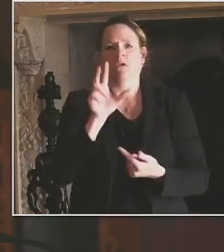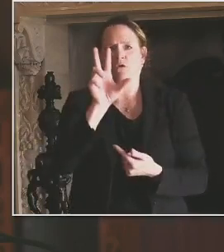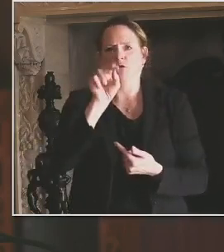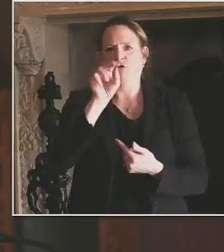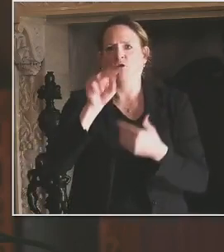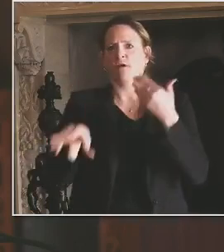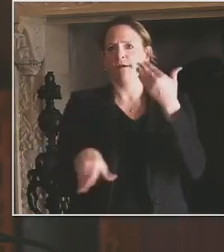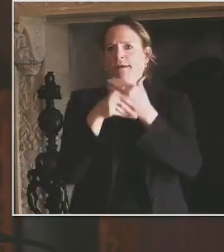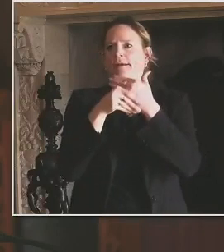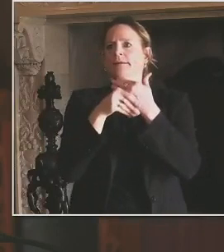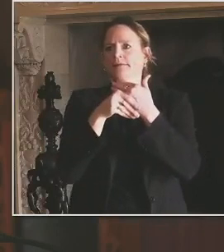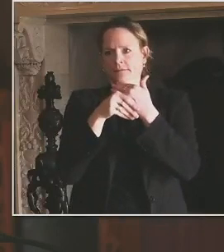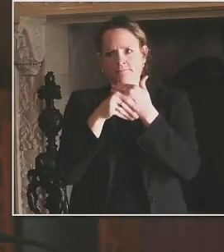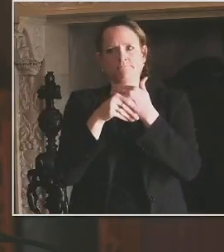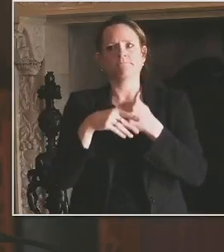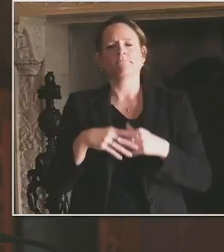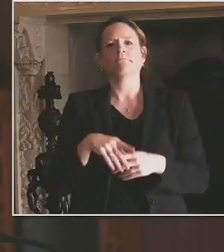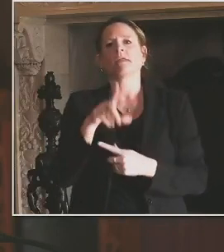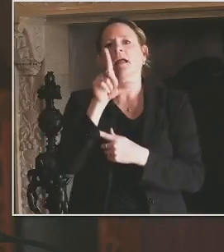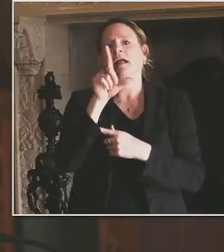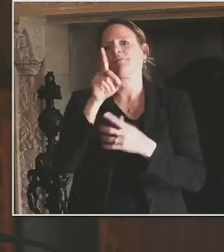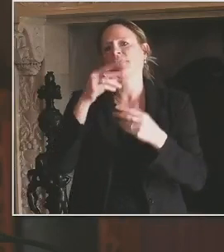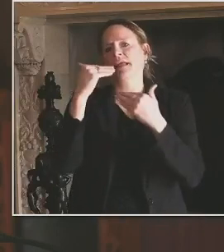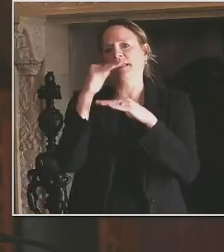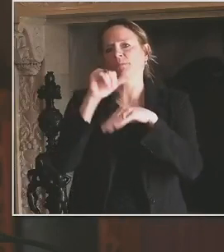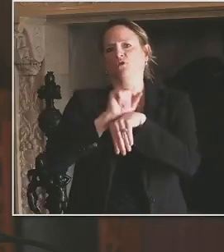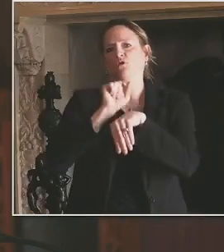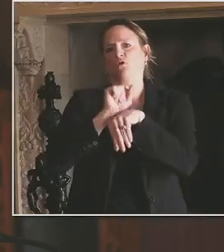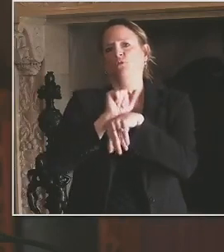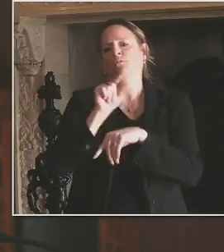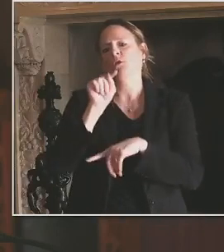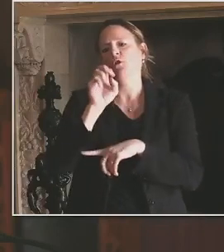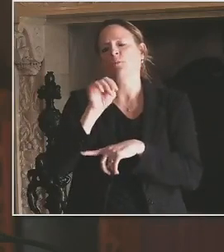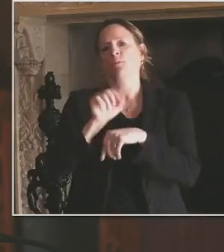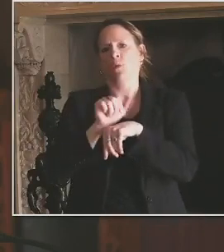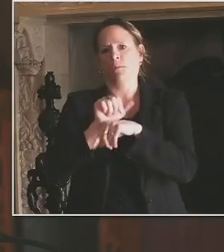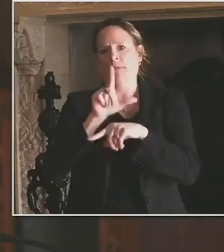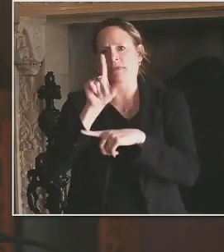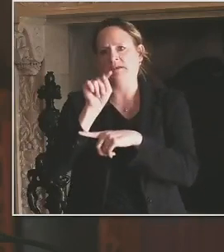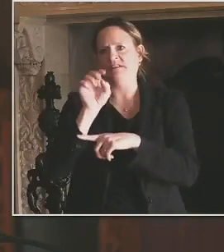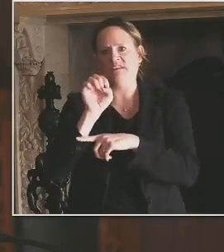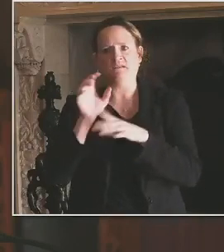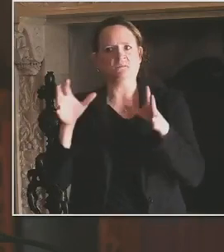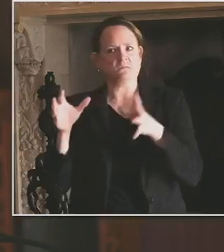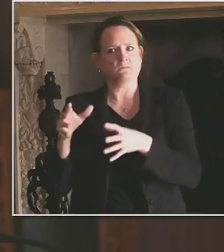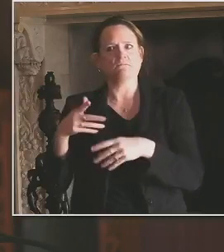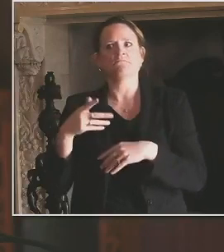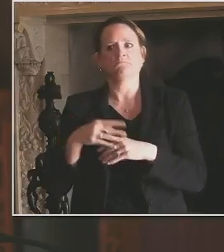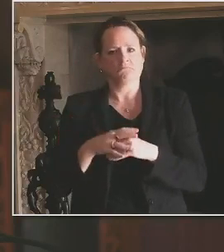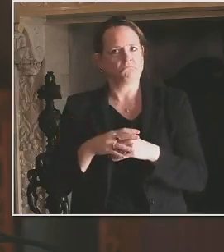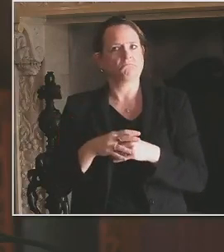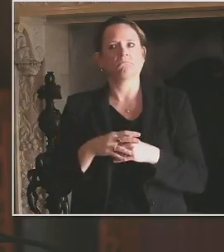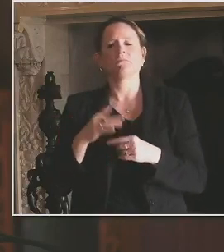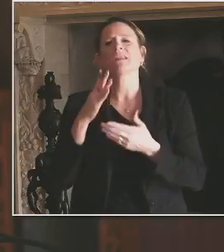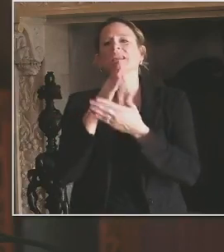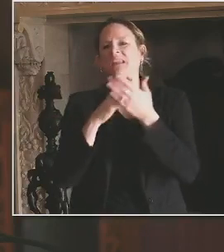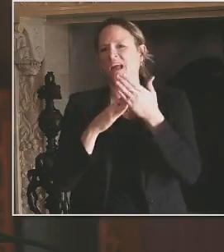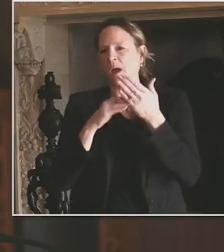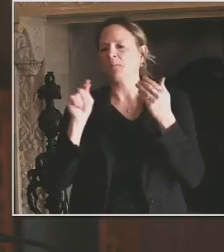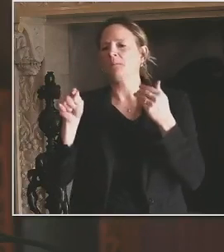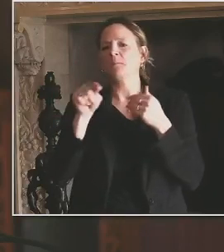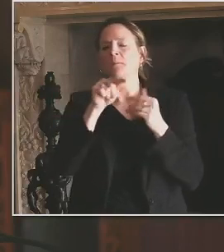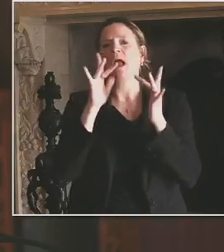as LTEs. We did see, understandably, a little bit of attrition, and so we were looking to get